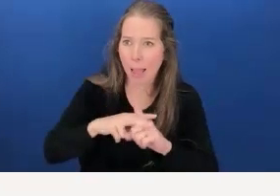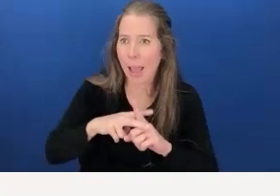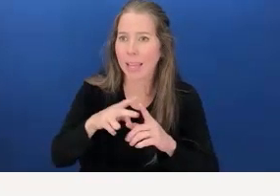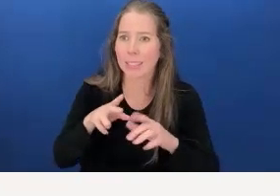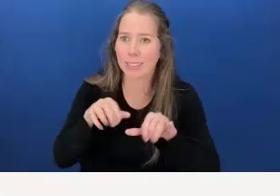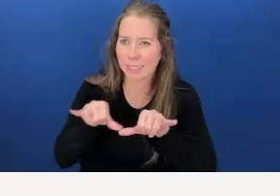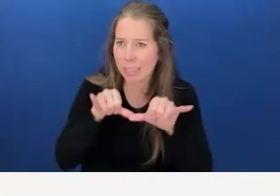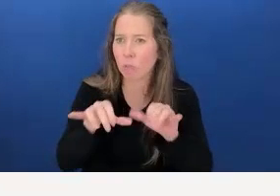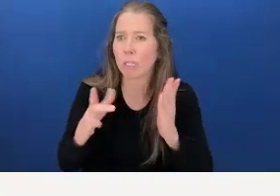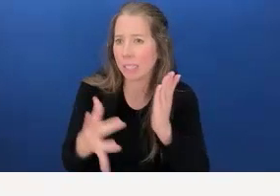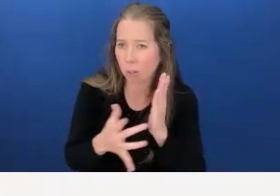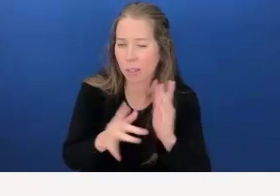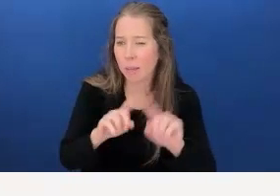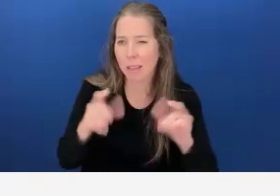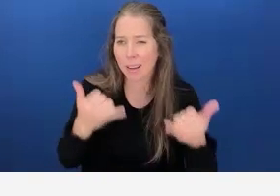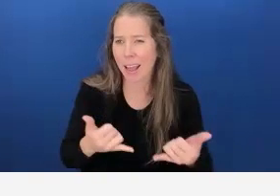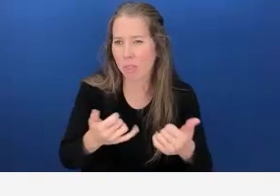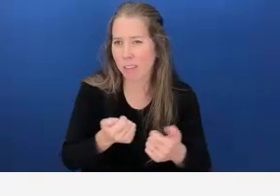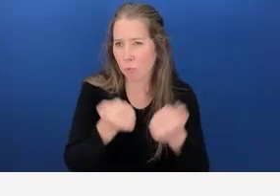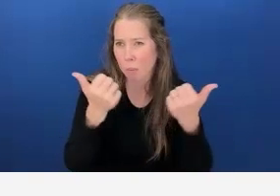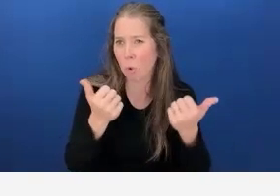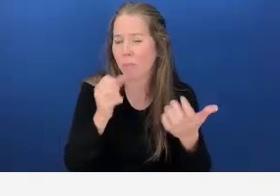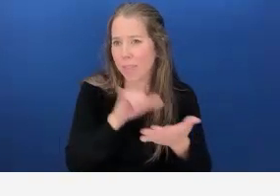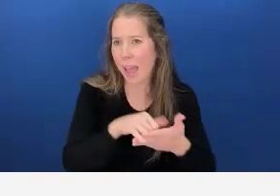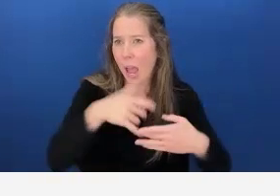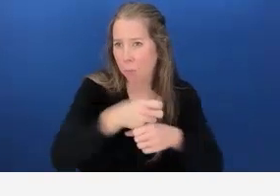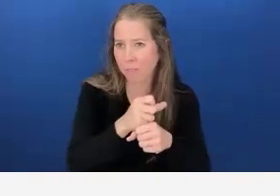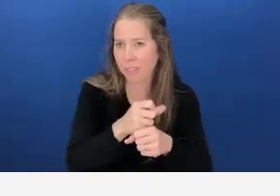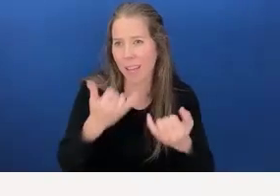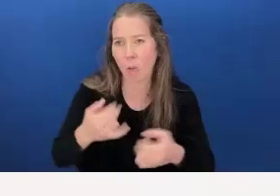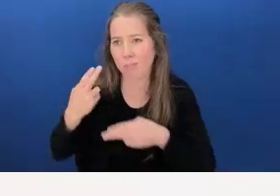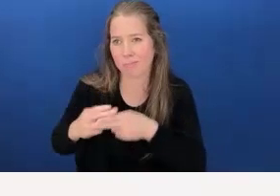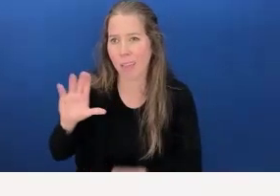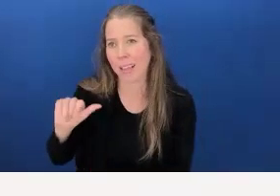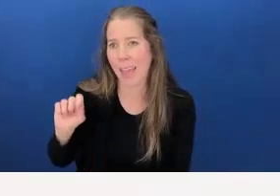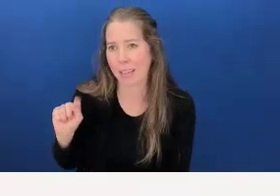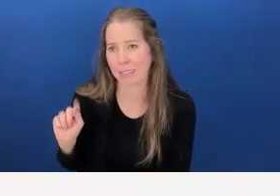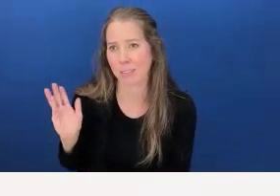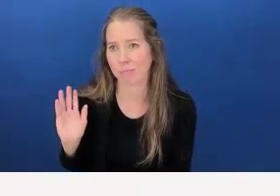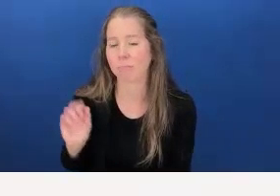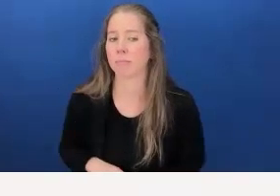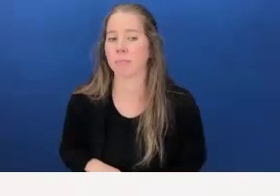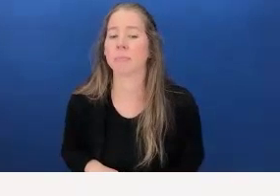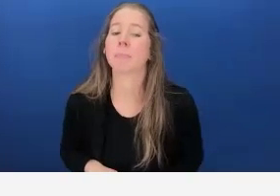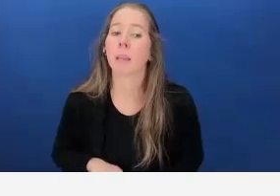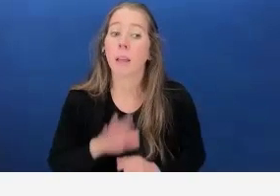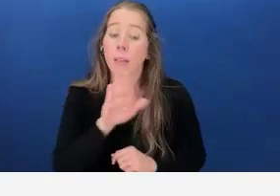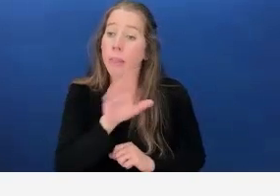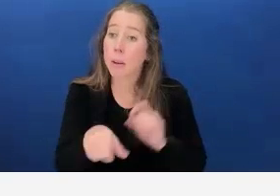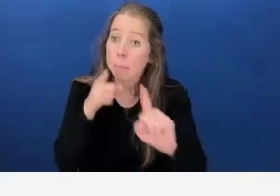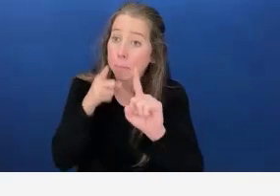they've just they've removed that and they're just known as CAST now. And their mission is